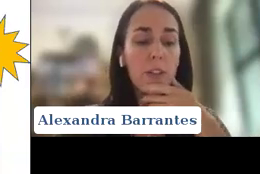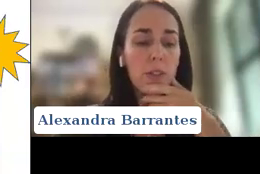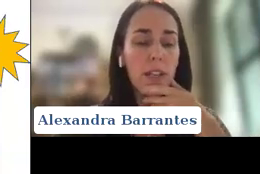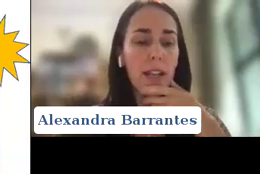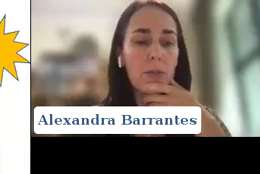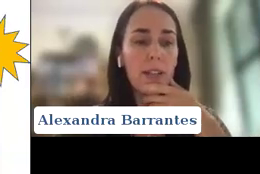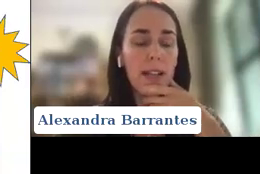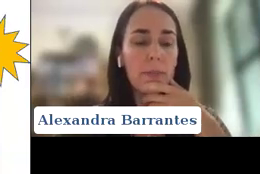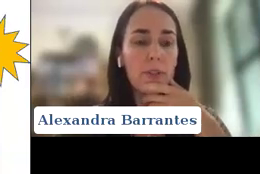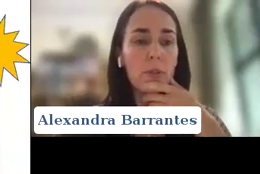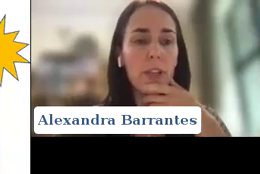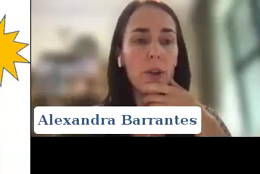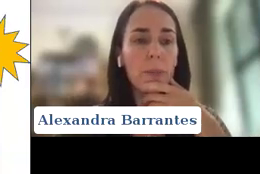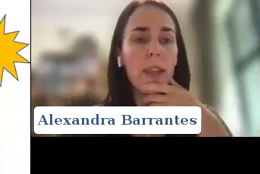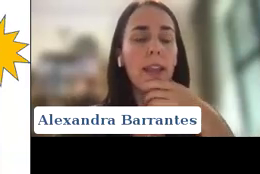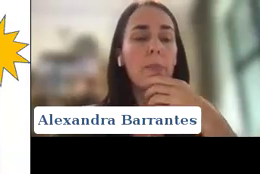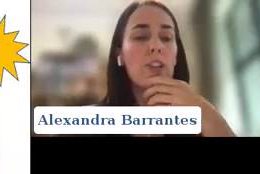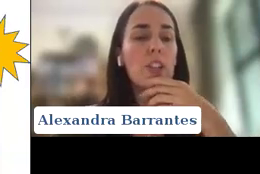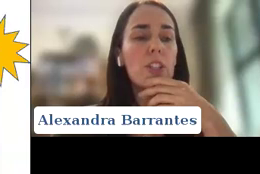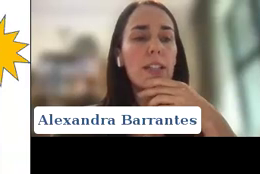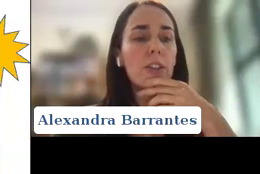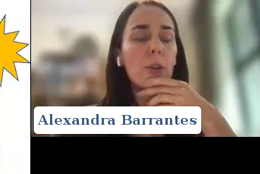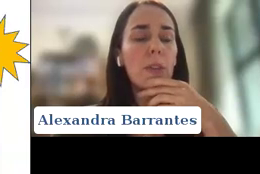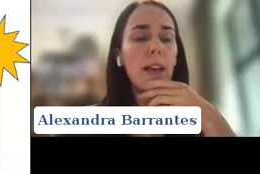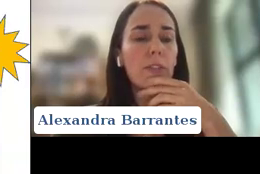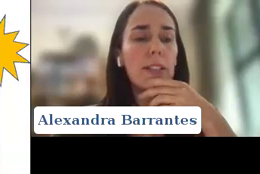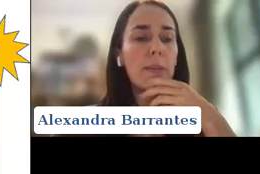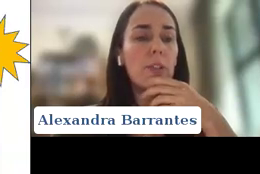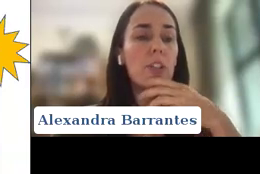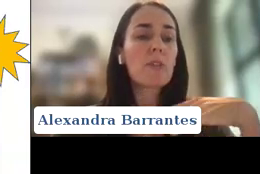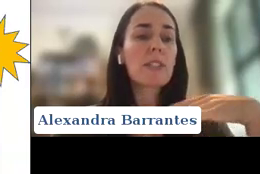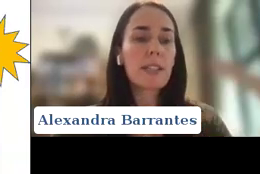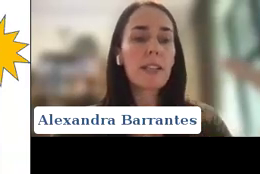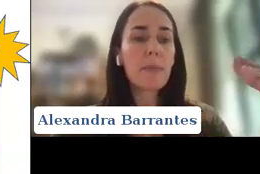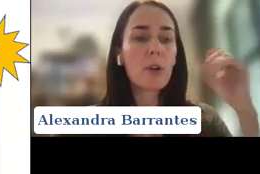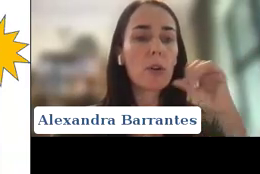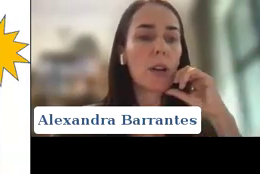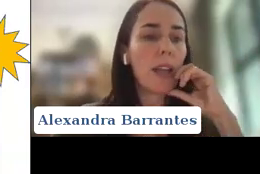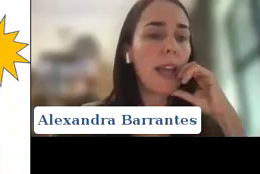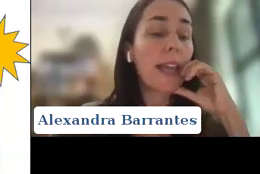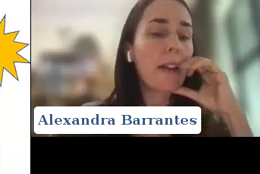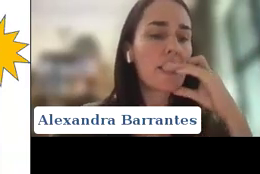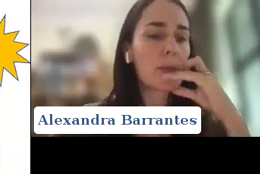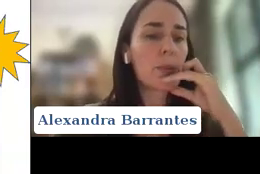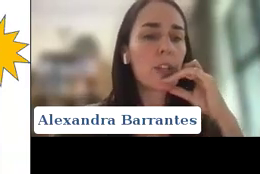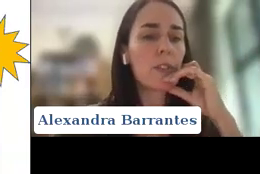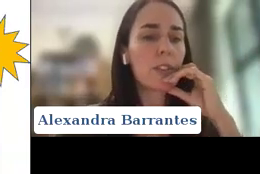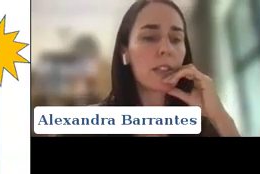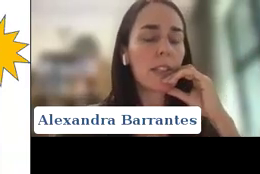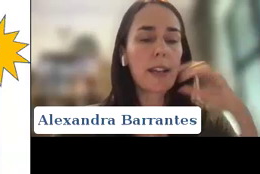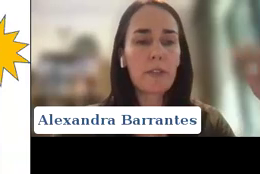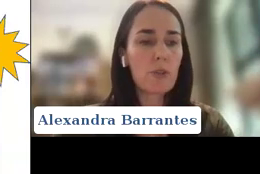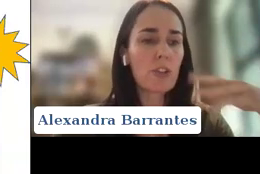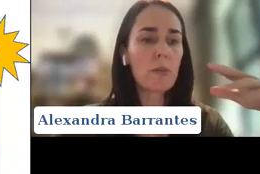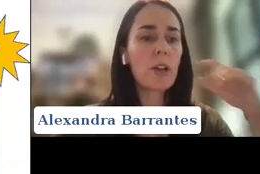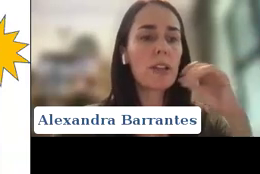some very interesting country examples moving on. But just to let you know that, for example, in terms of setting up core care and support